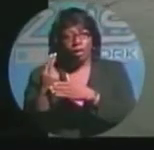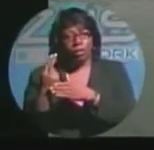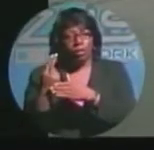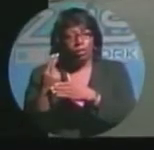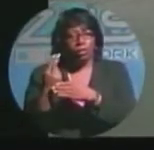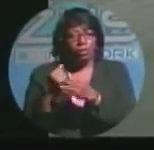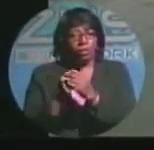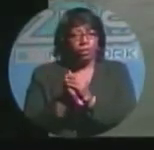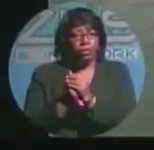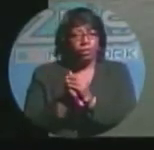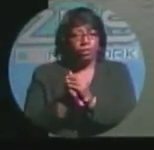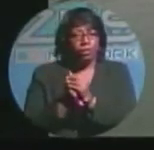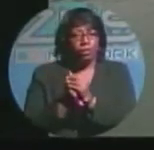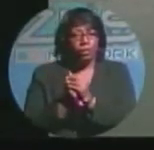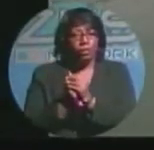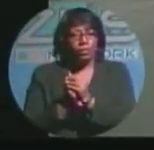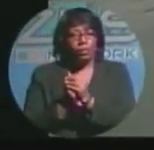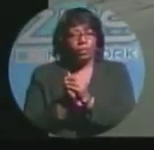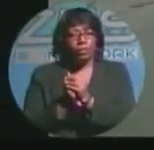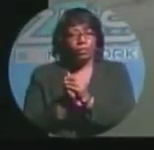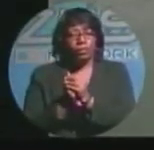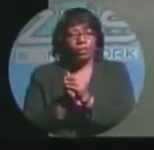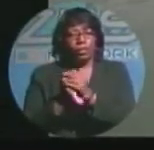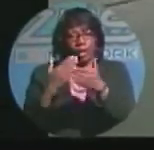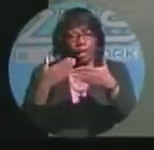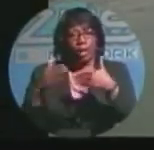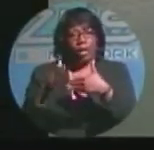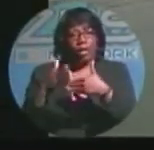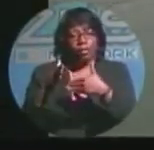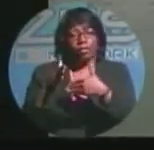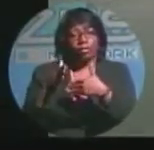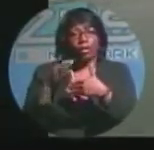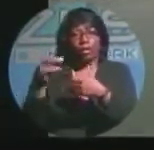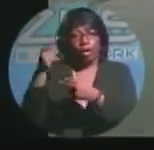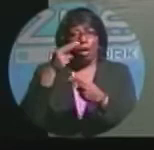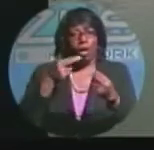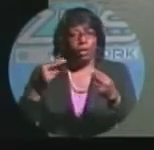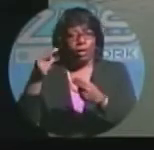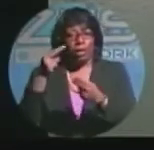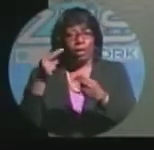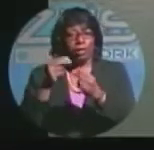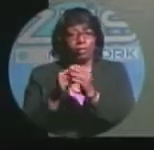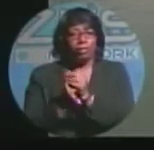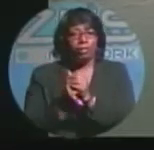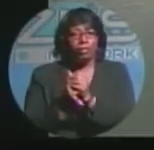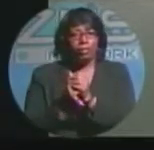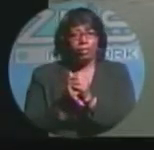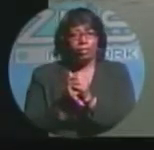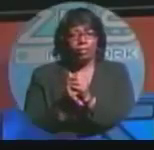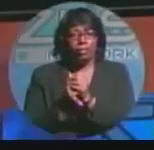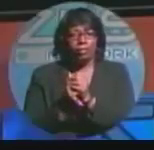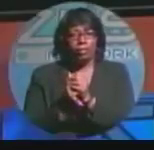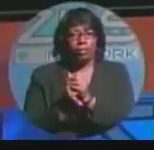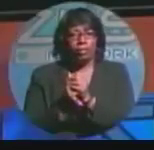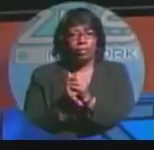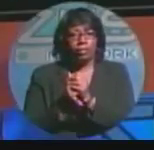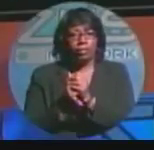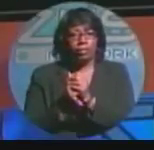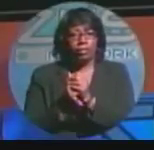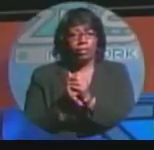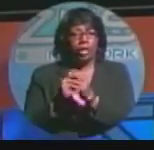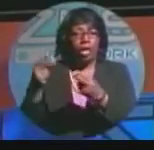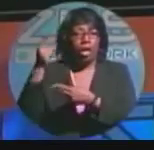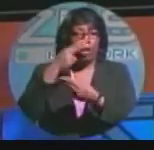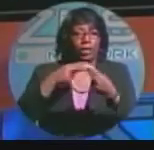the pieces of their lives following the passage of Hurricane Sandy. Reporting for ZNS Network News, I'm Joan Davis Roll. Well,